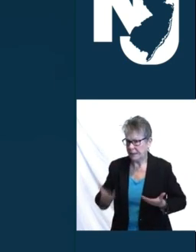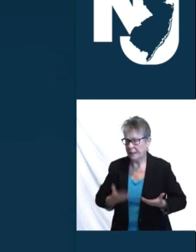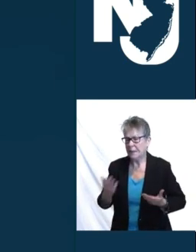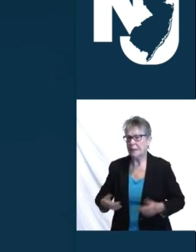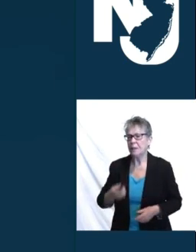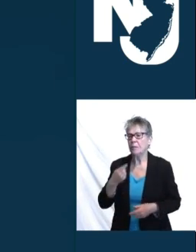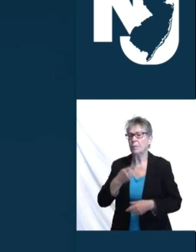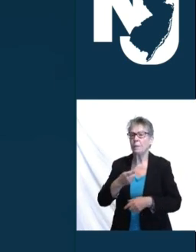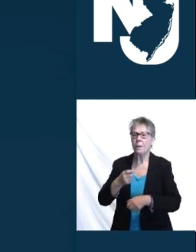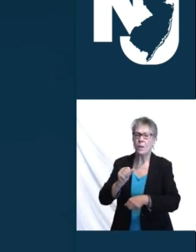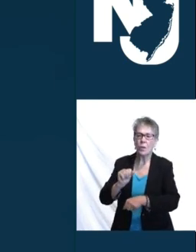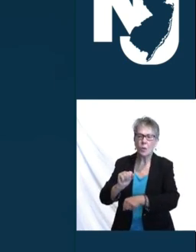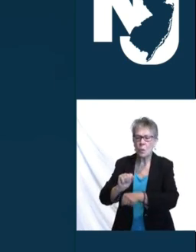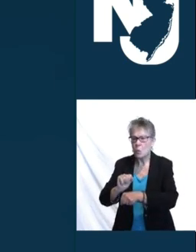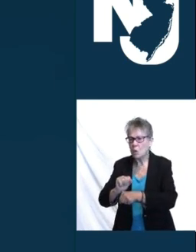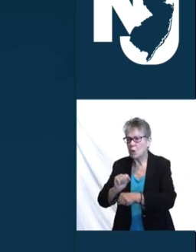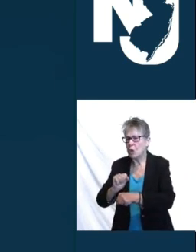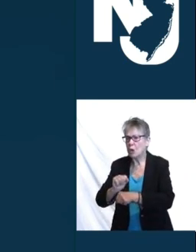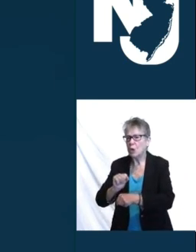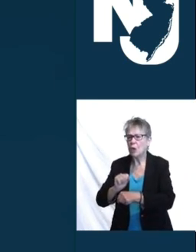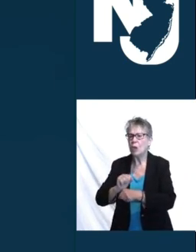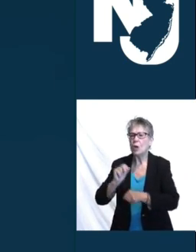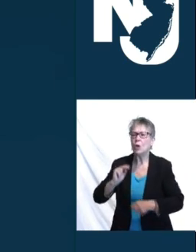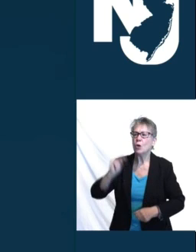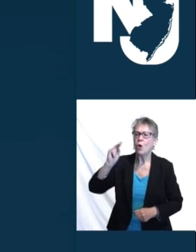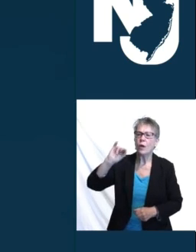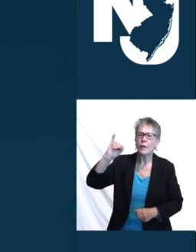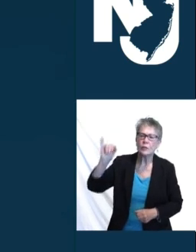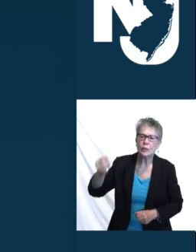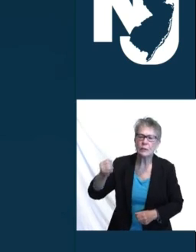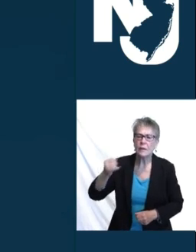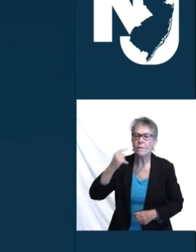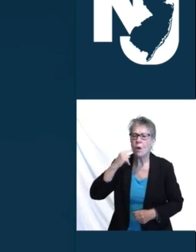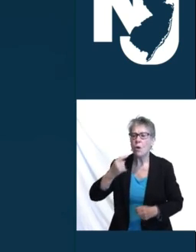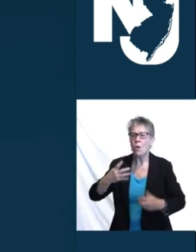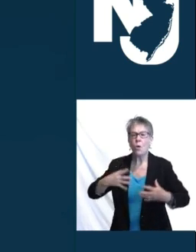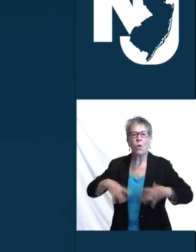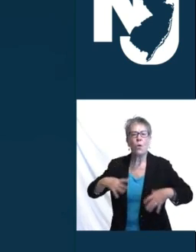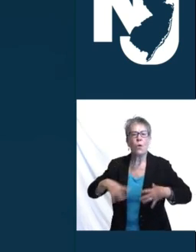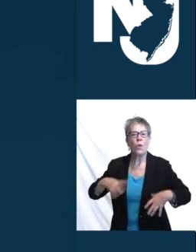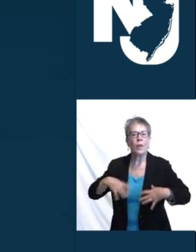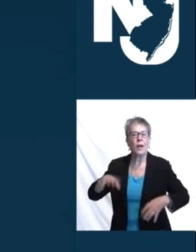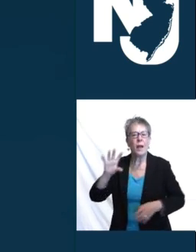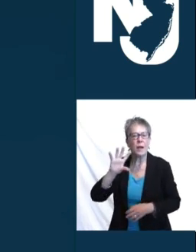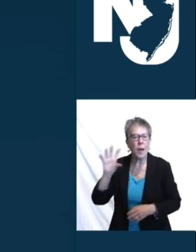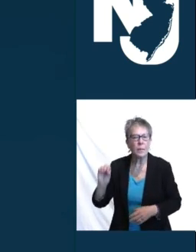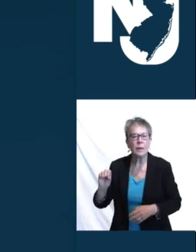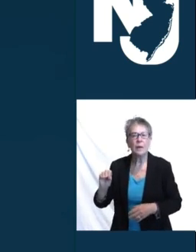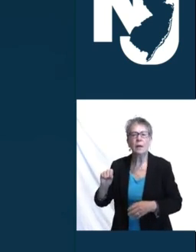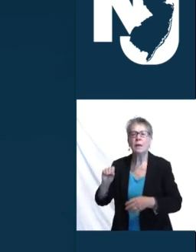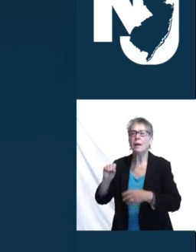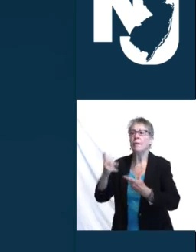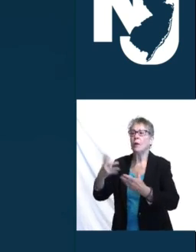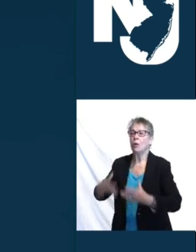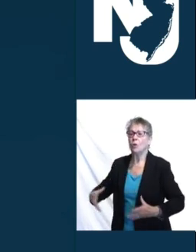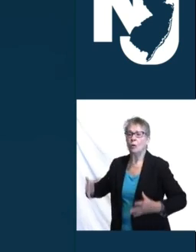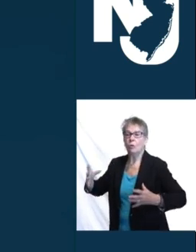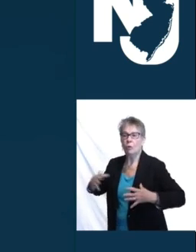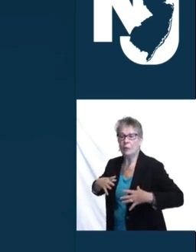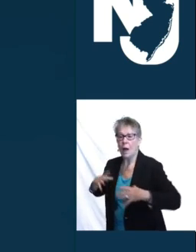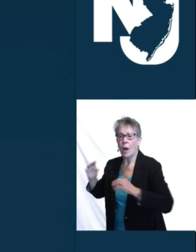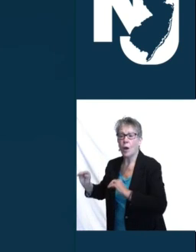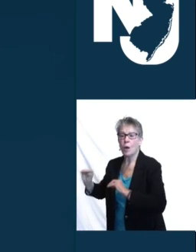the former Sims retail clothing company. She then went to work at her brother Raul's daycare center in Union